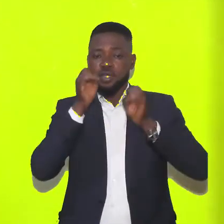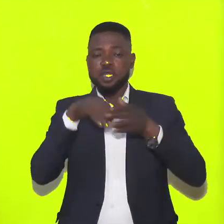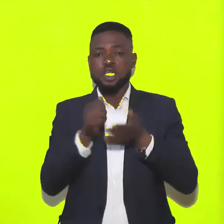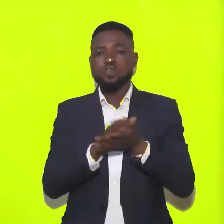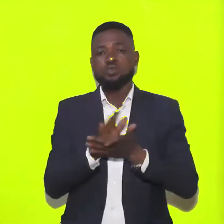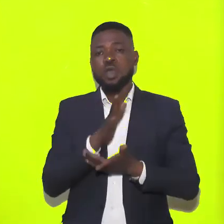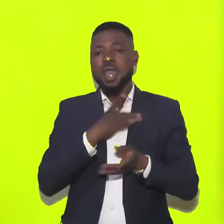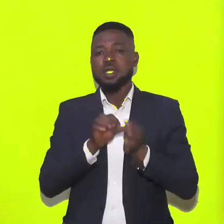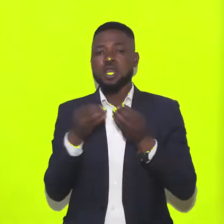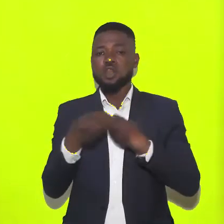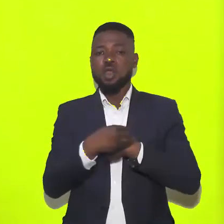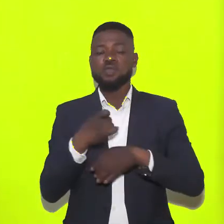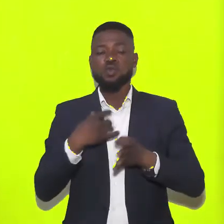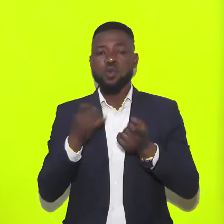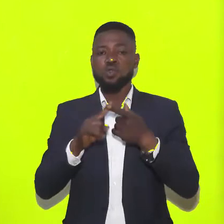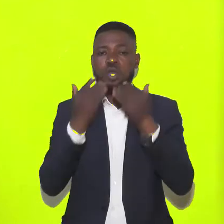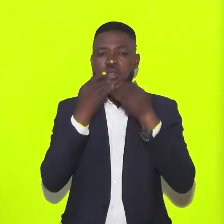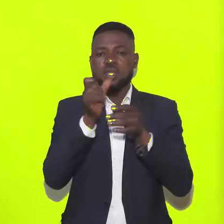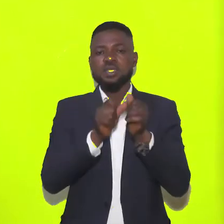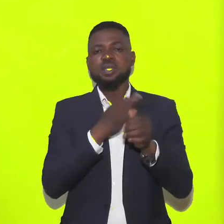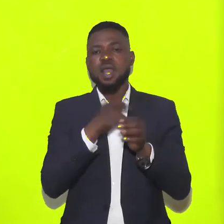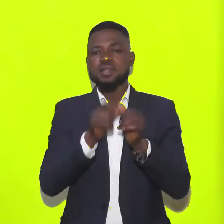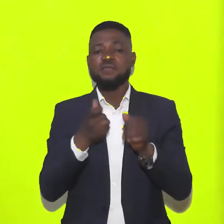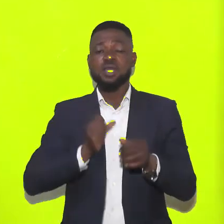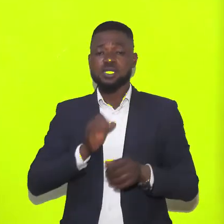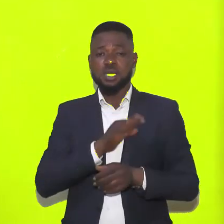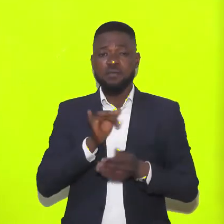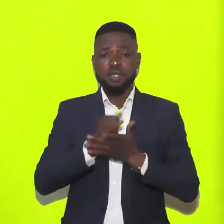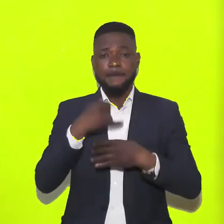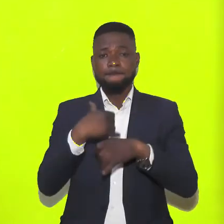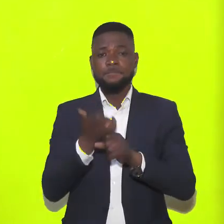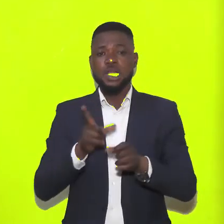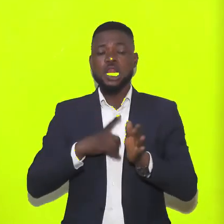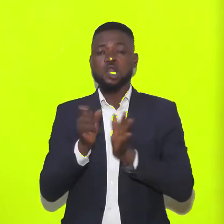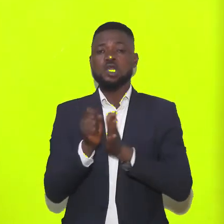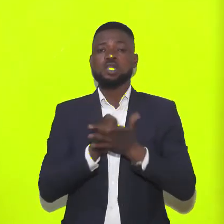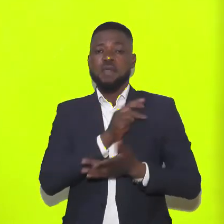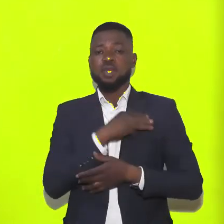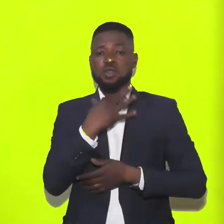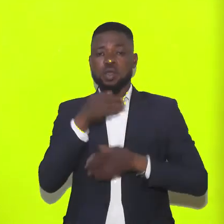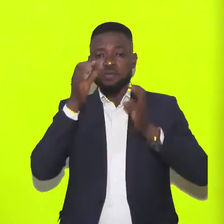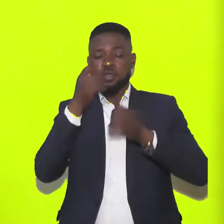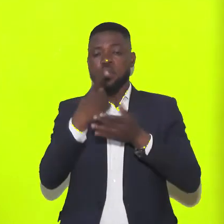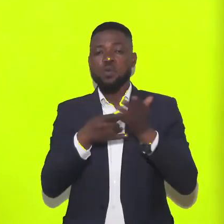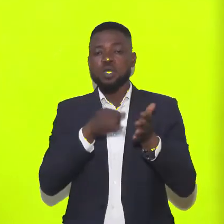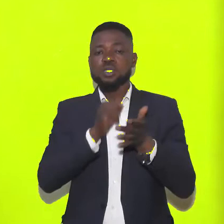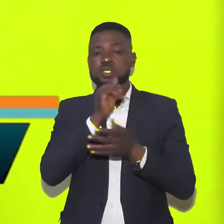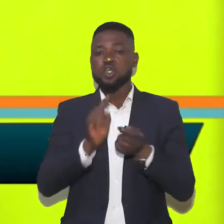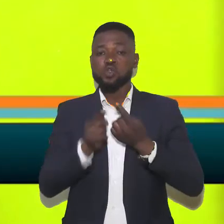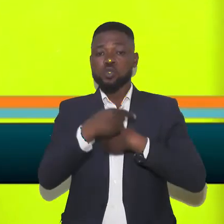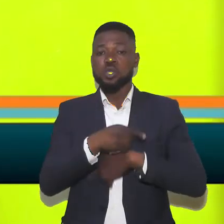school and in the offices. We want to thank each and every staff that makes Lagos State Ministry of Education what it is